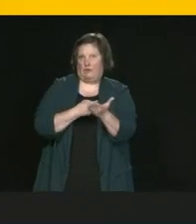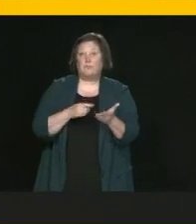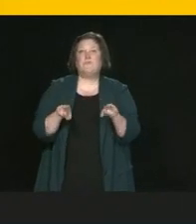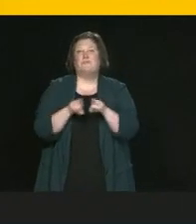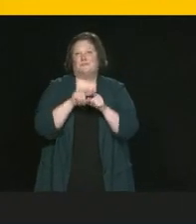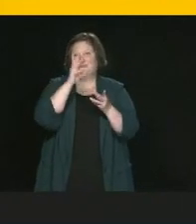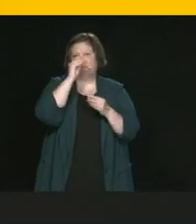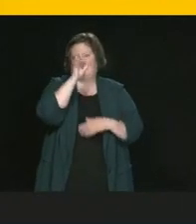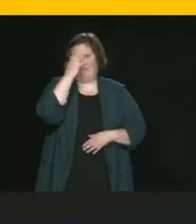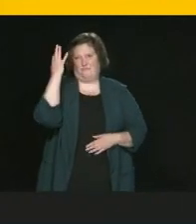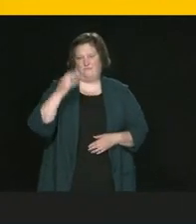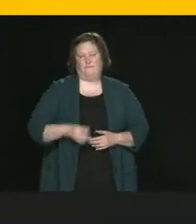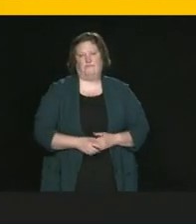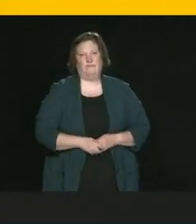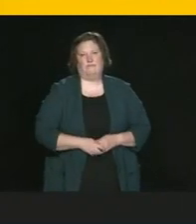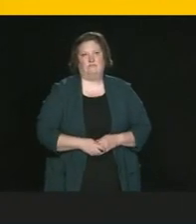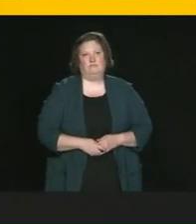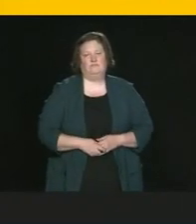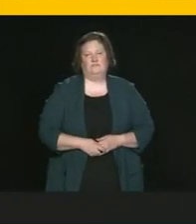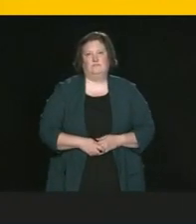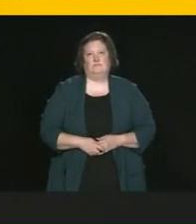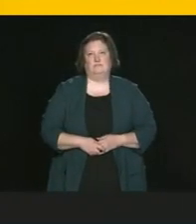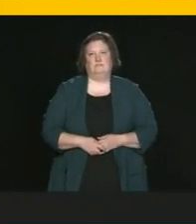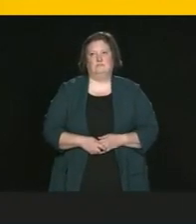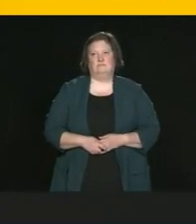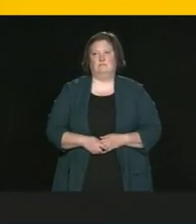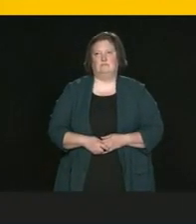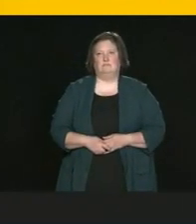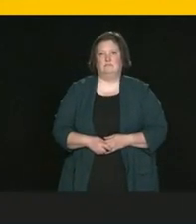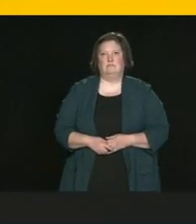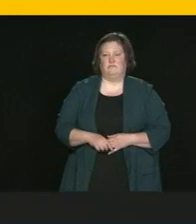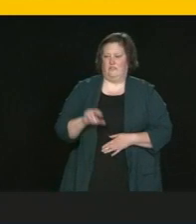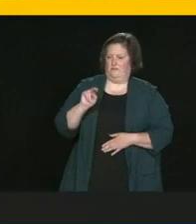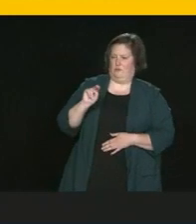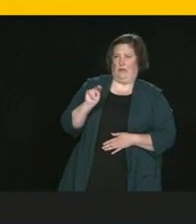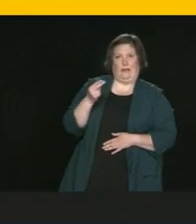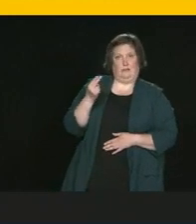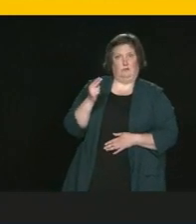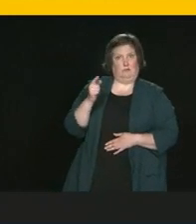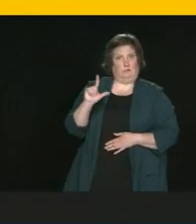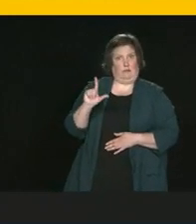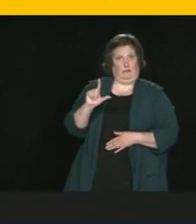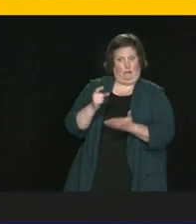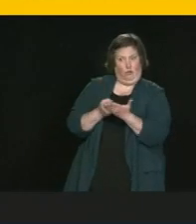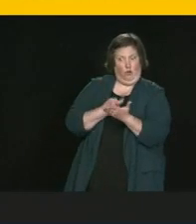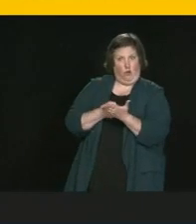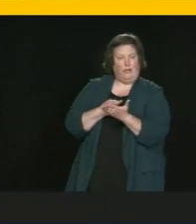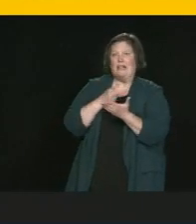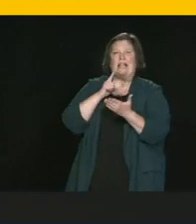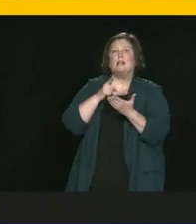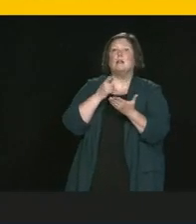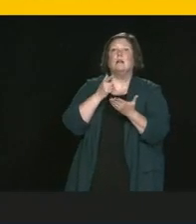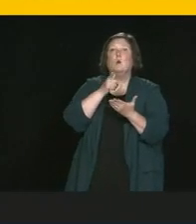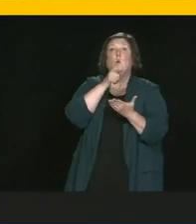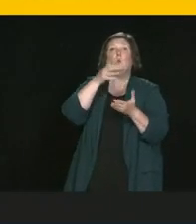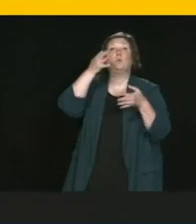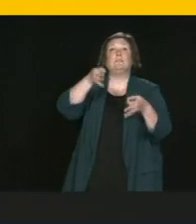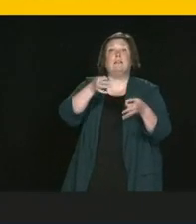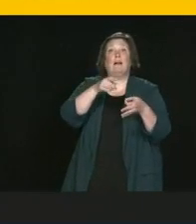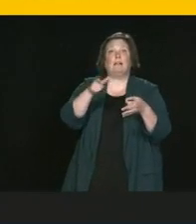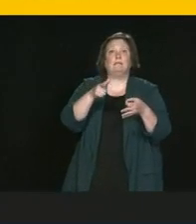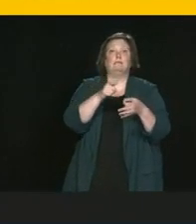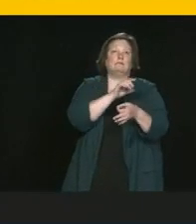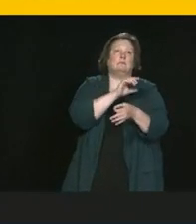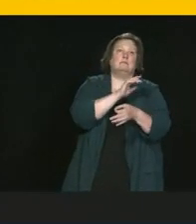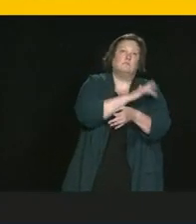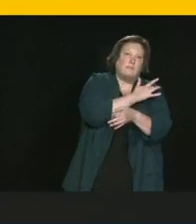I know that this is a decision that is going to be made by local and provincial authorities in the three